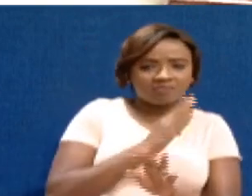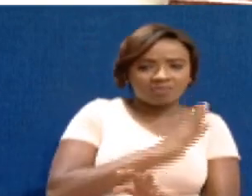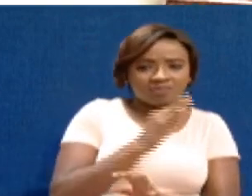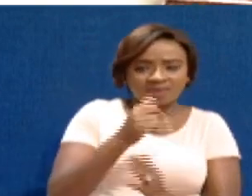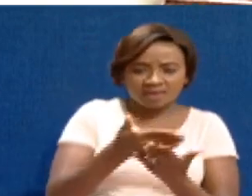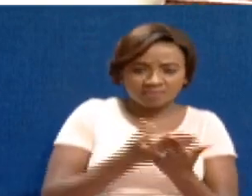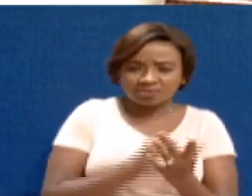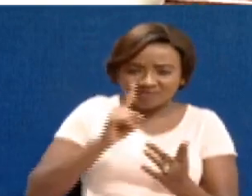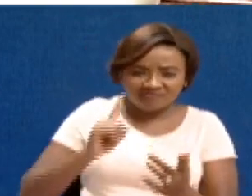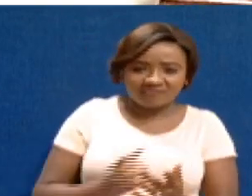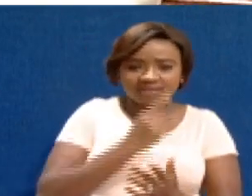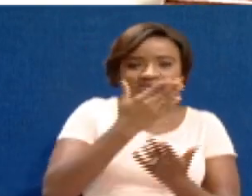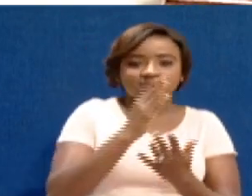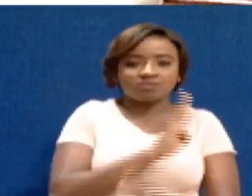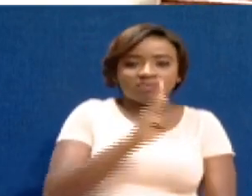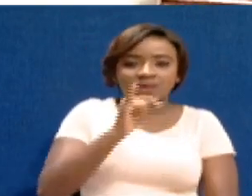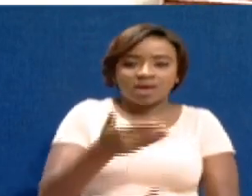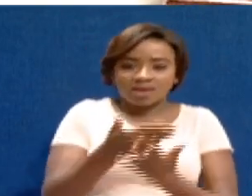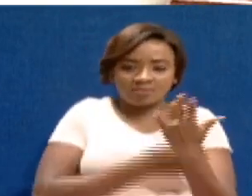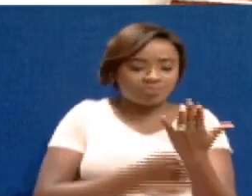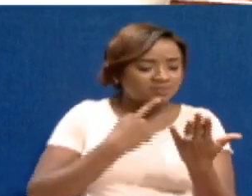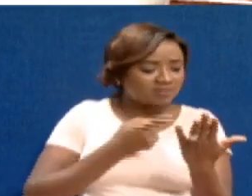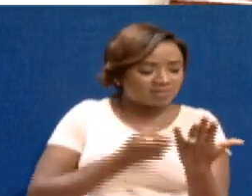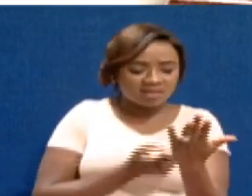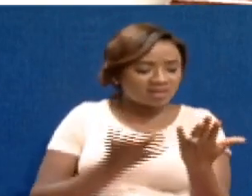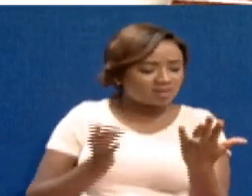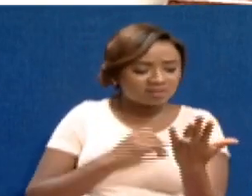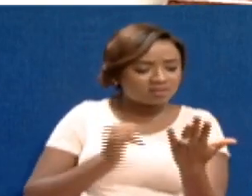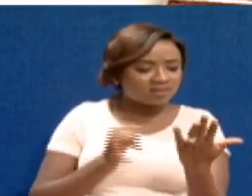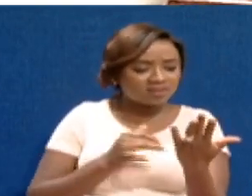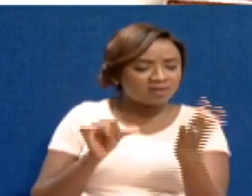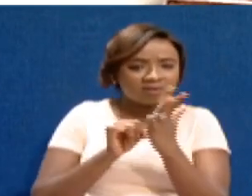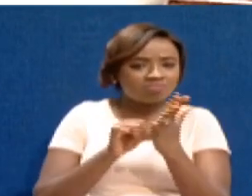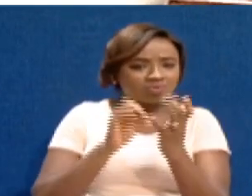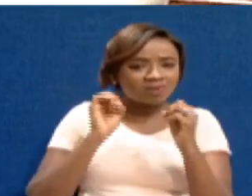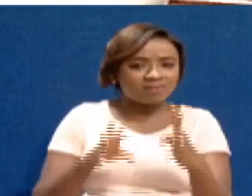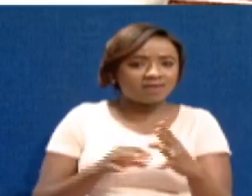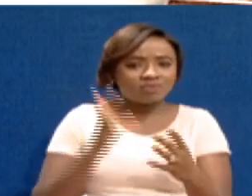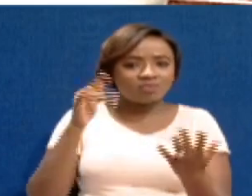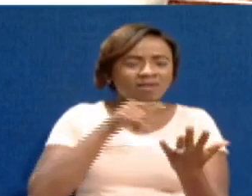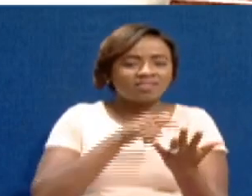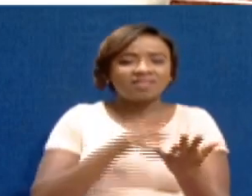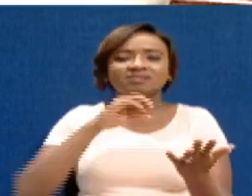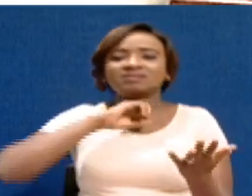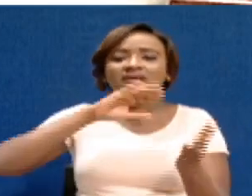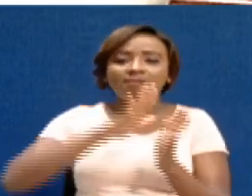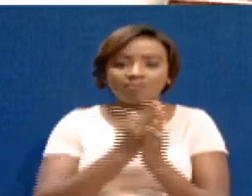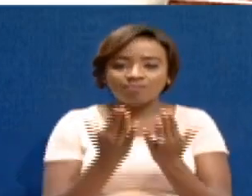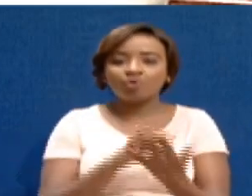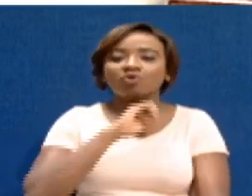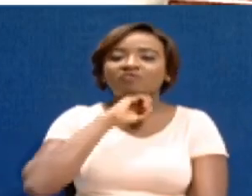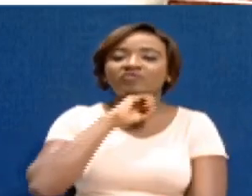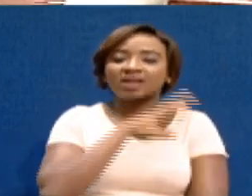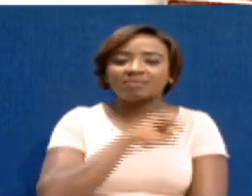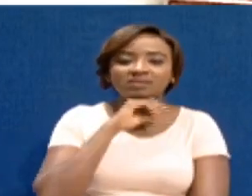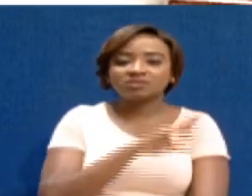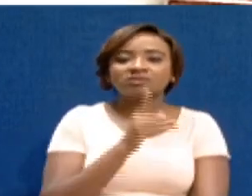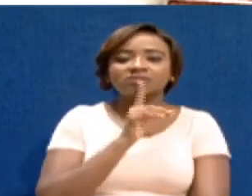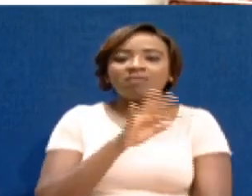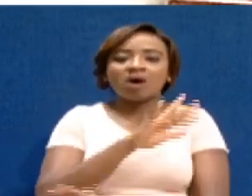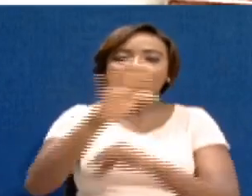change. So they shake hands, they make 9 points, they create a task force financed by our taxes